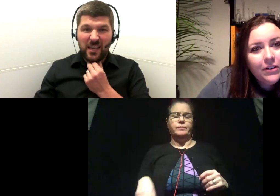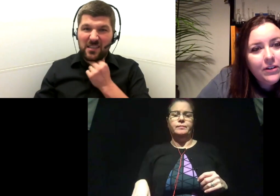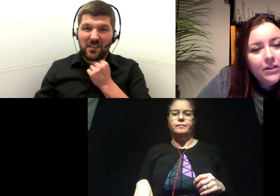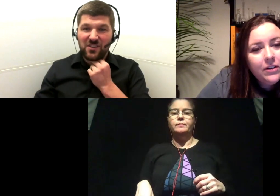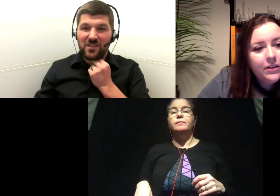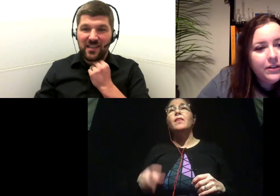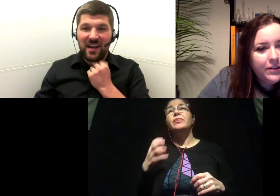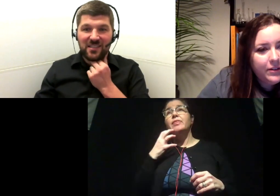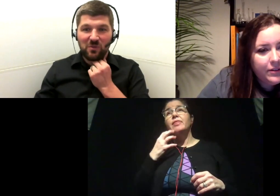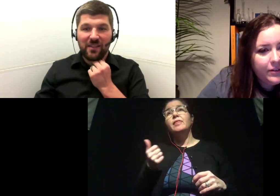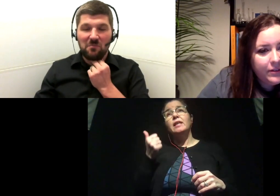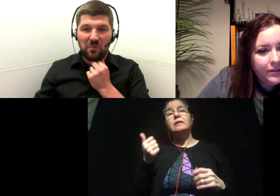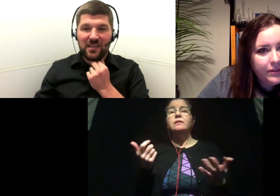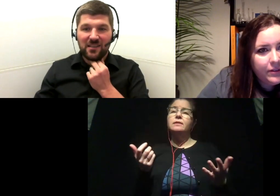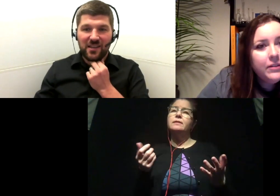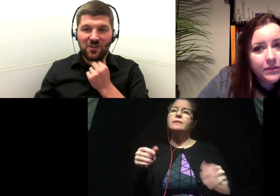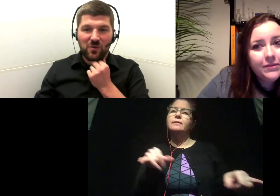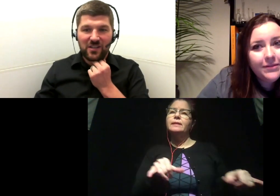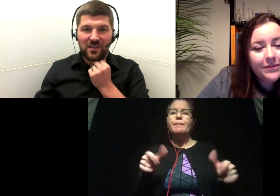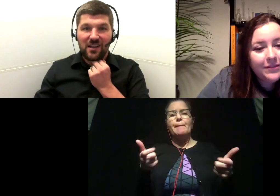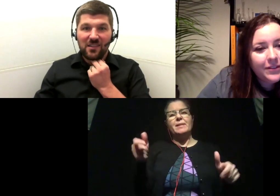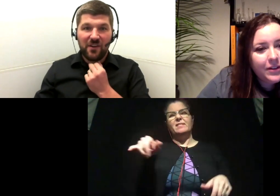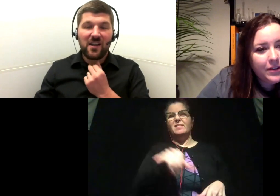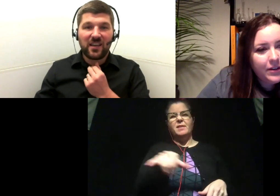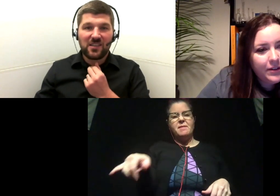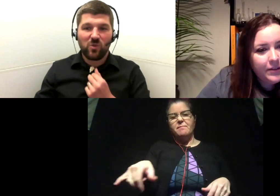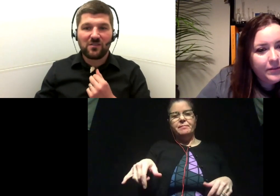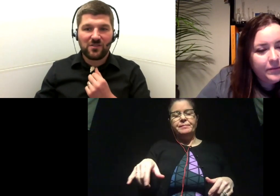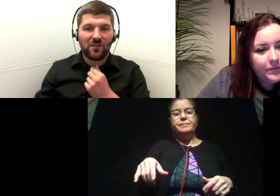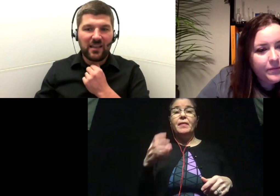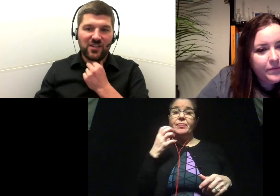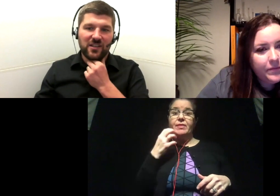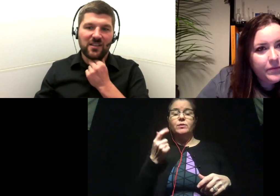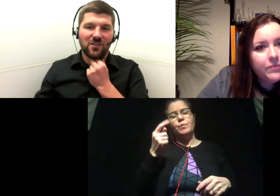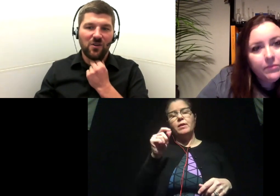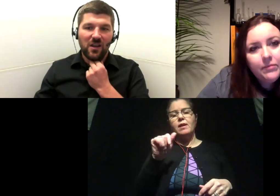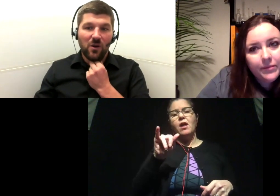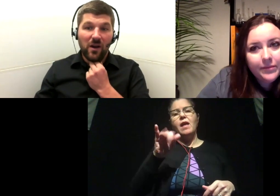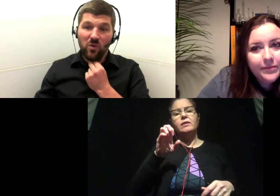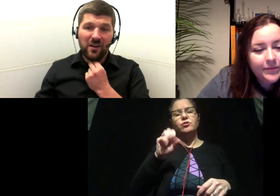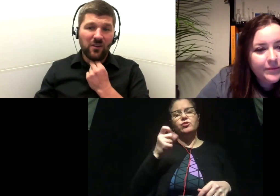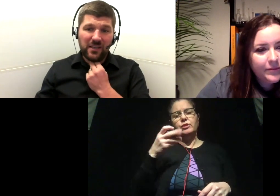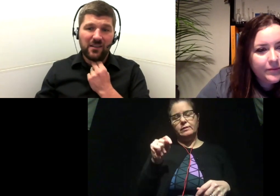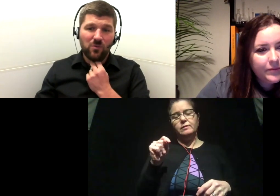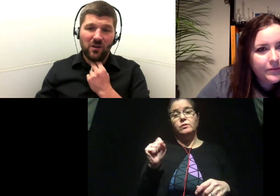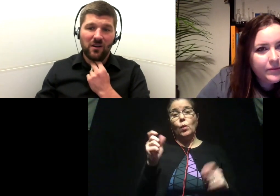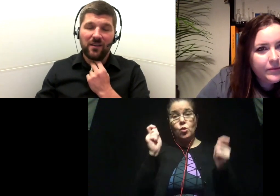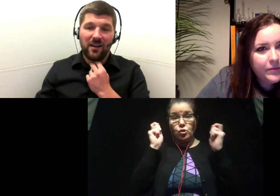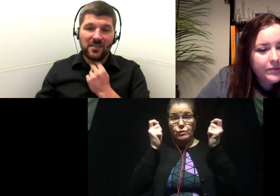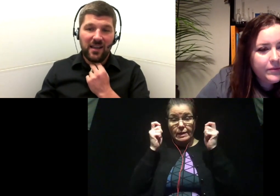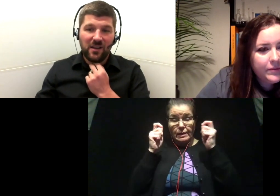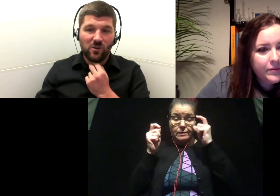the thickest glaciers is kind of similar to that biggest glacier question. The very thickest ones are in the ice sheet. So when we're in Greenland,